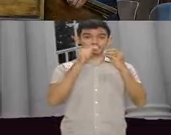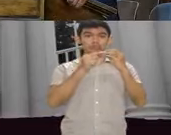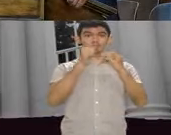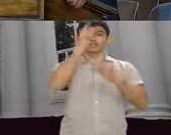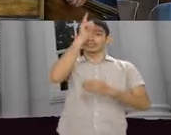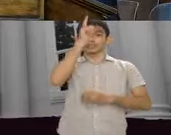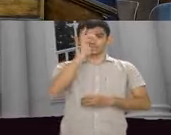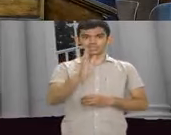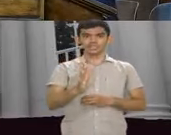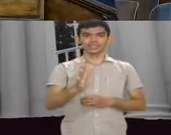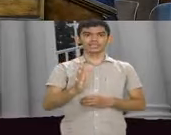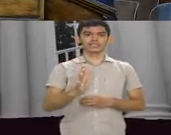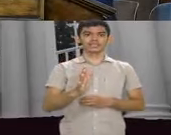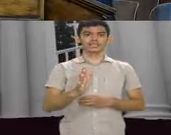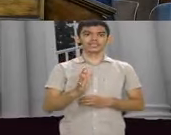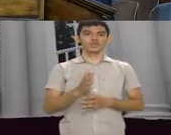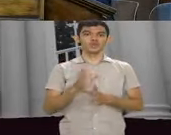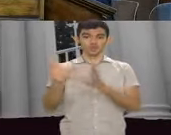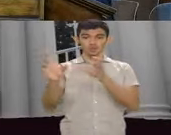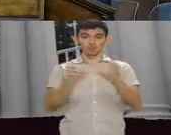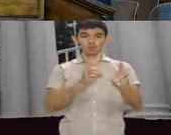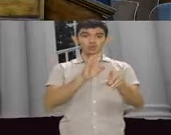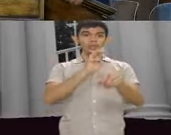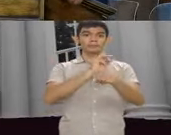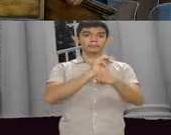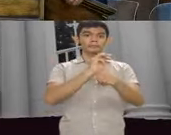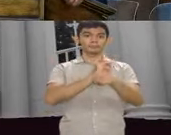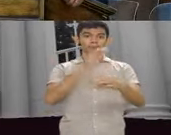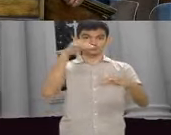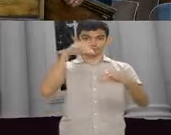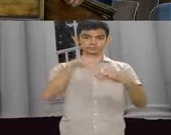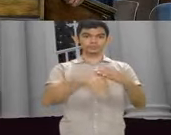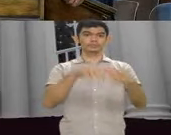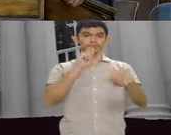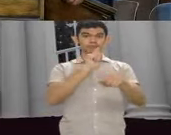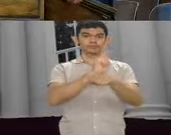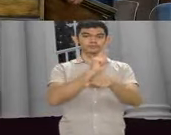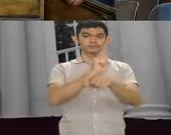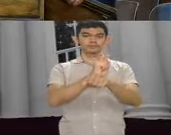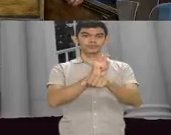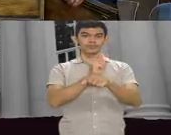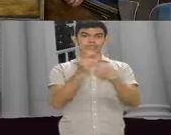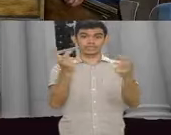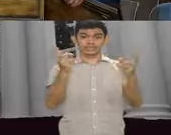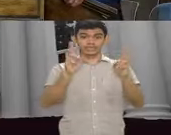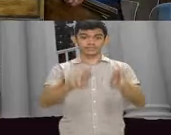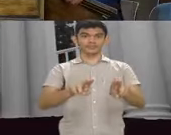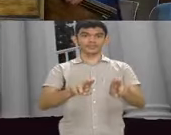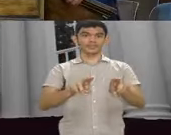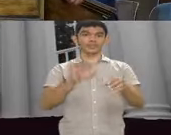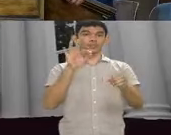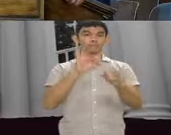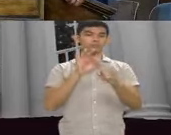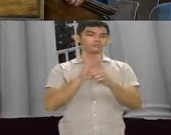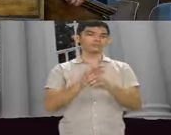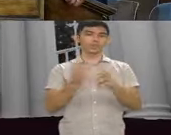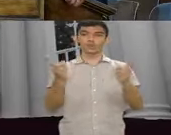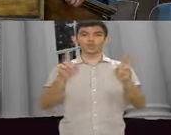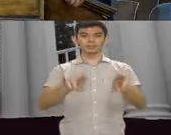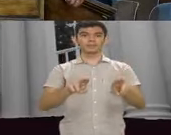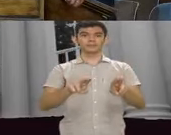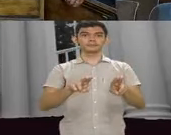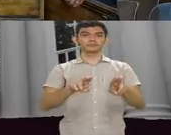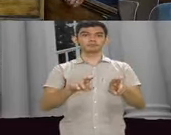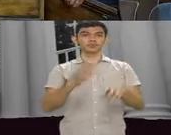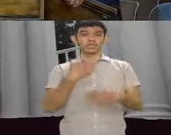business while he was doing ministry in the temple. That event in Jesus' life, even as a young boy of